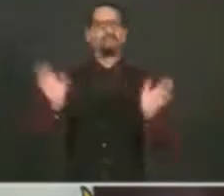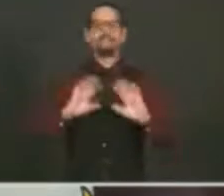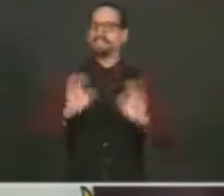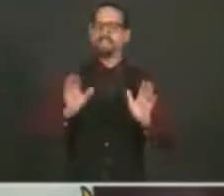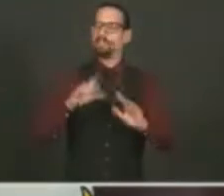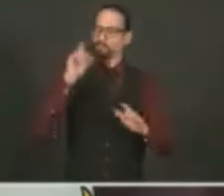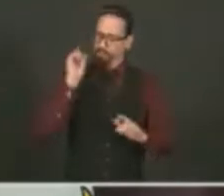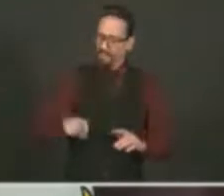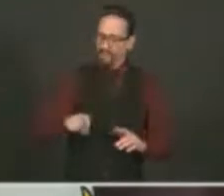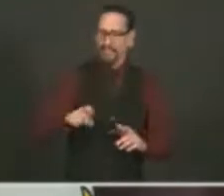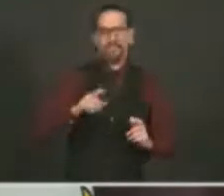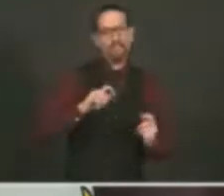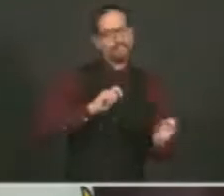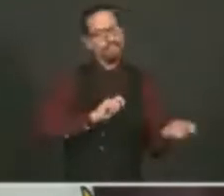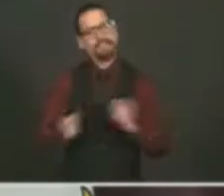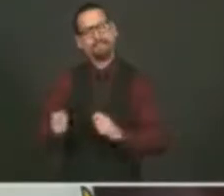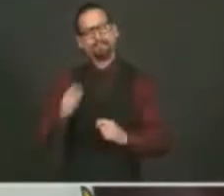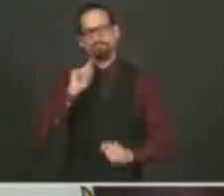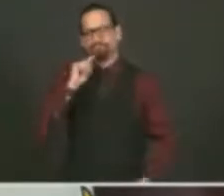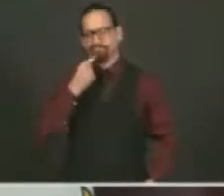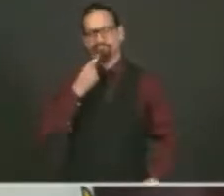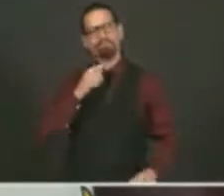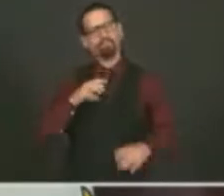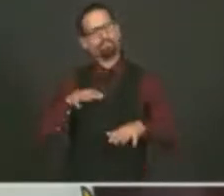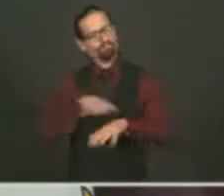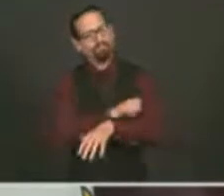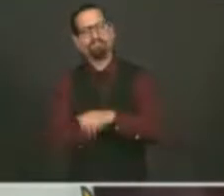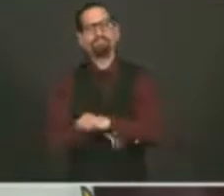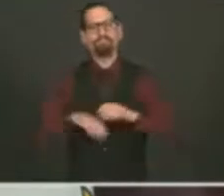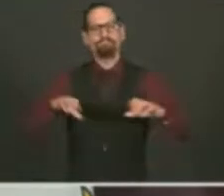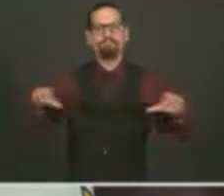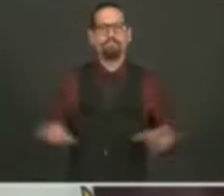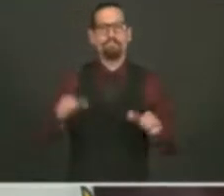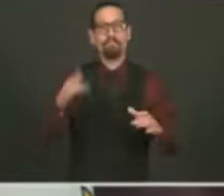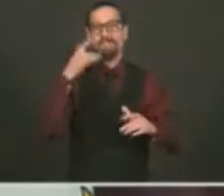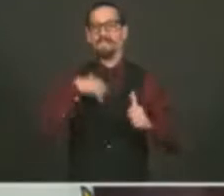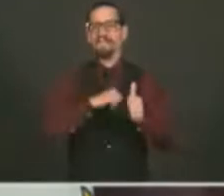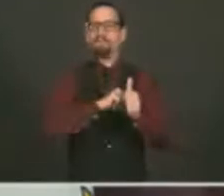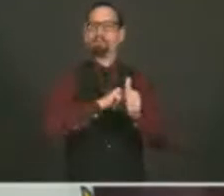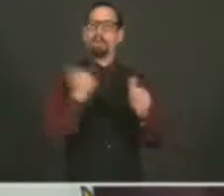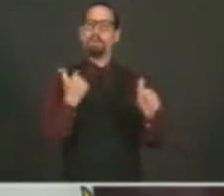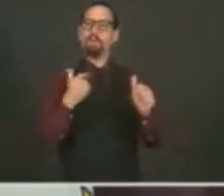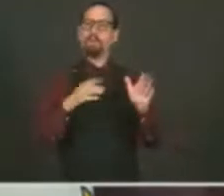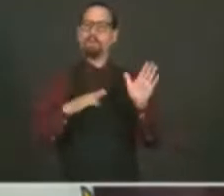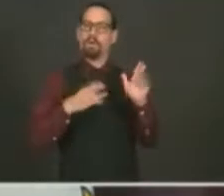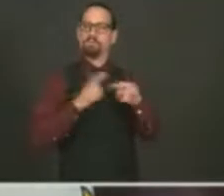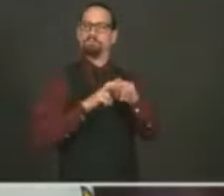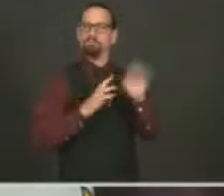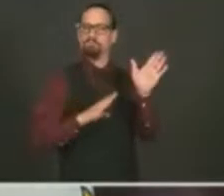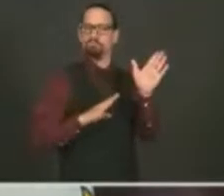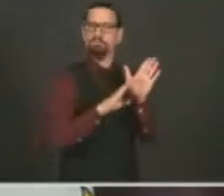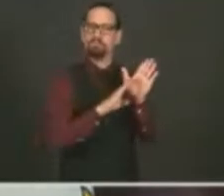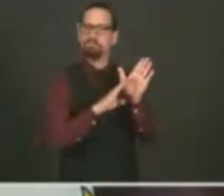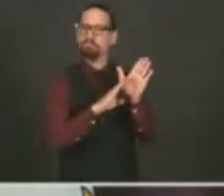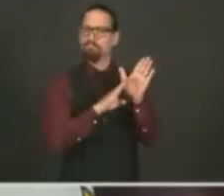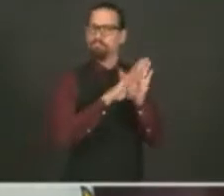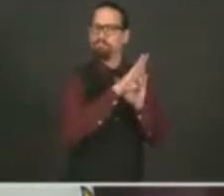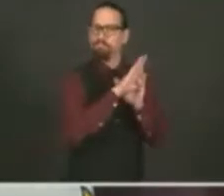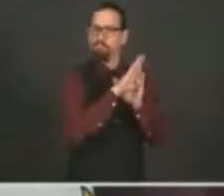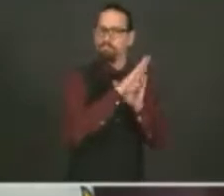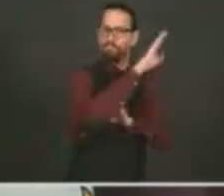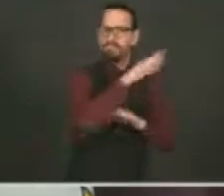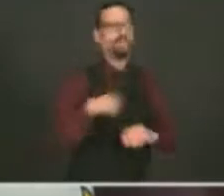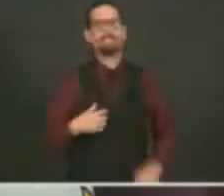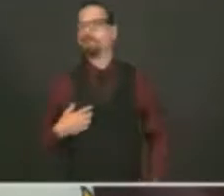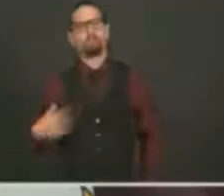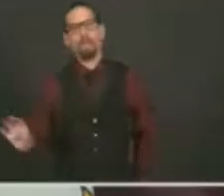on. Instead of being like this, we want to plateau. We know once our numbers start to tick up, we've been through this